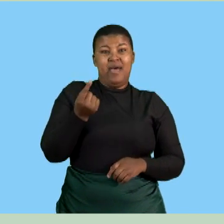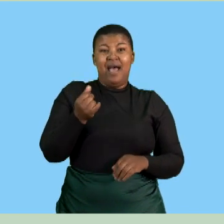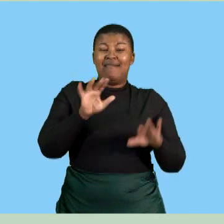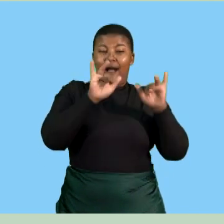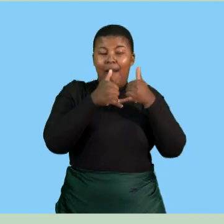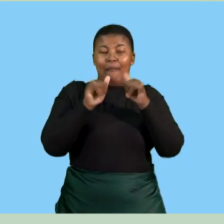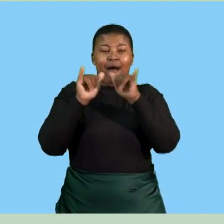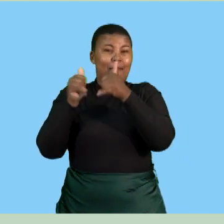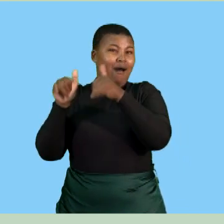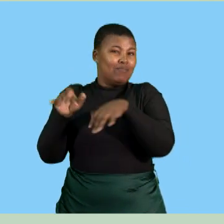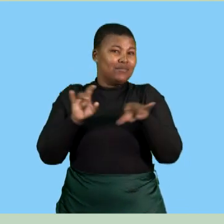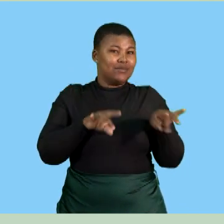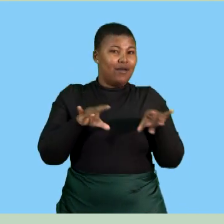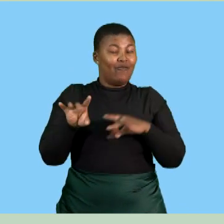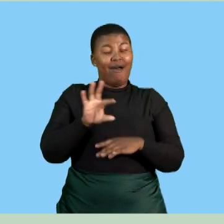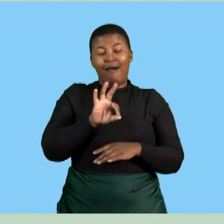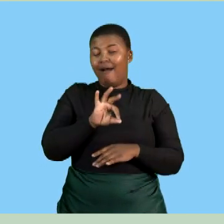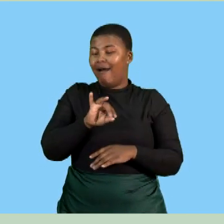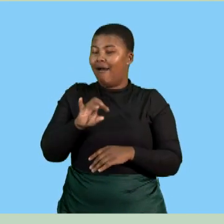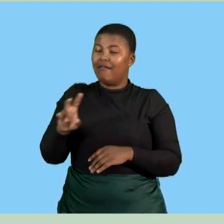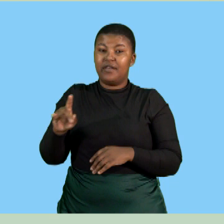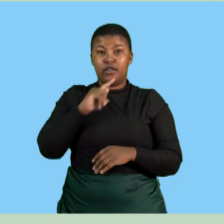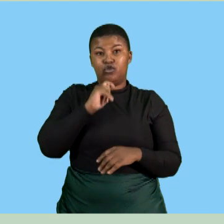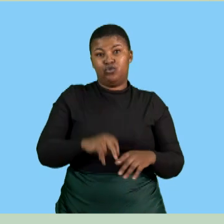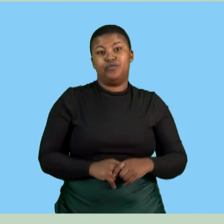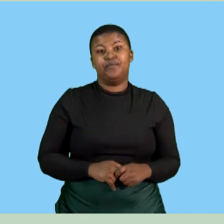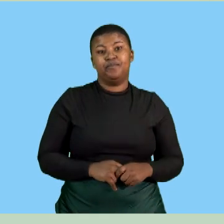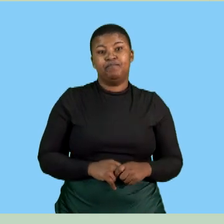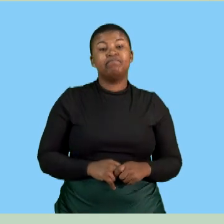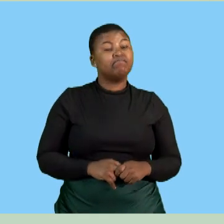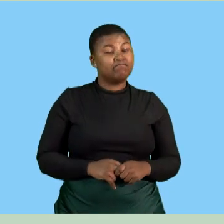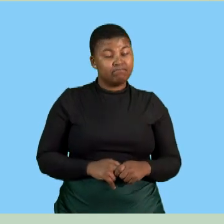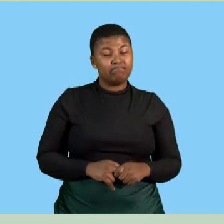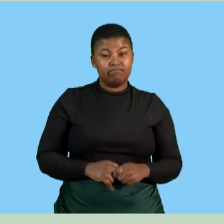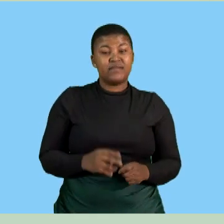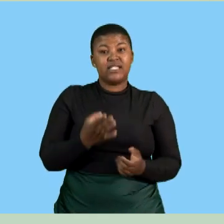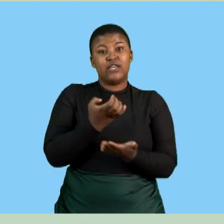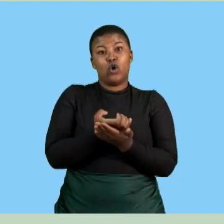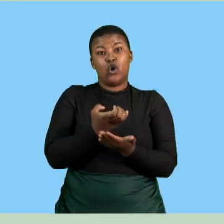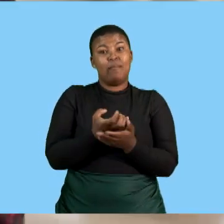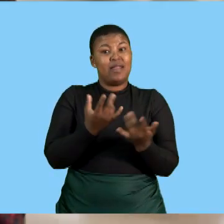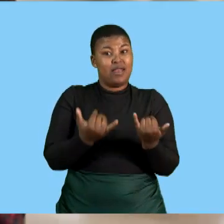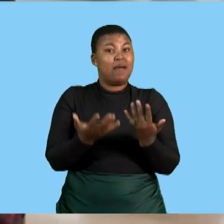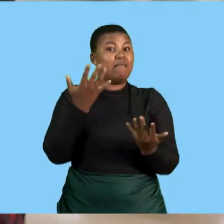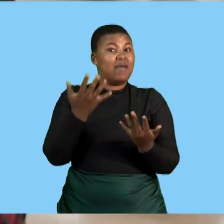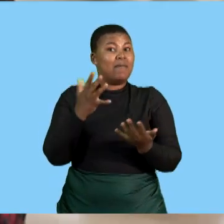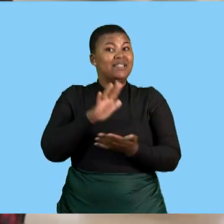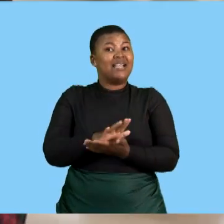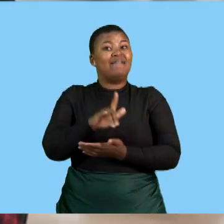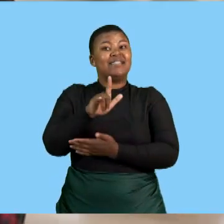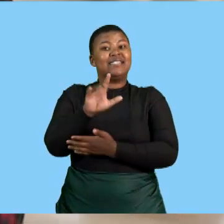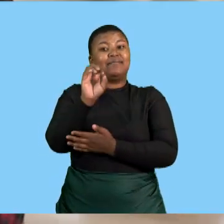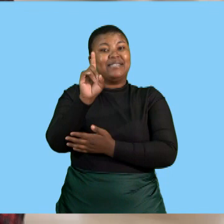for businesses in South Africa? Now, foreign press have estimated that our economy could have been